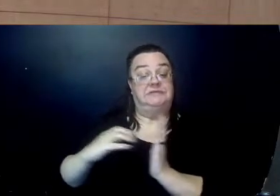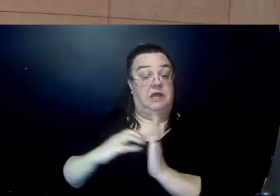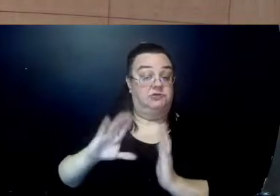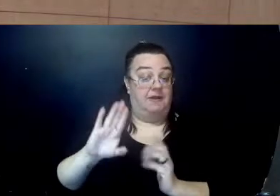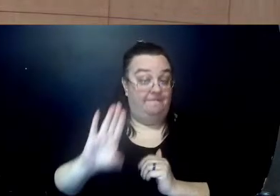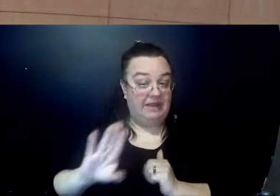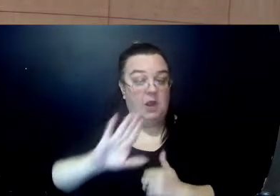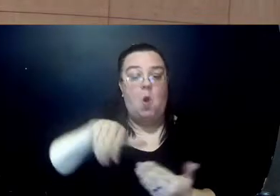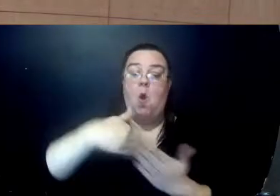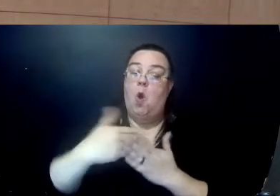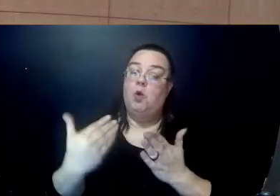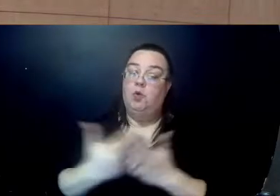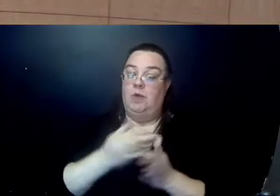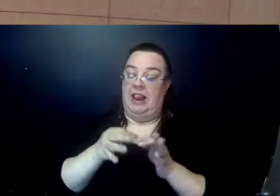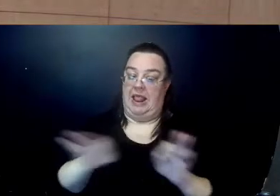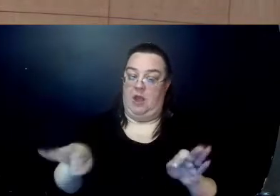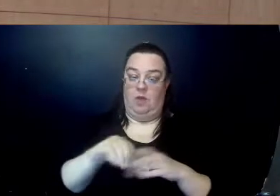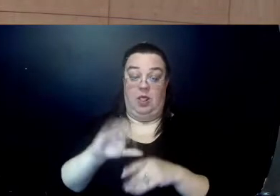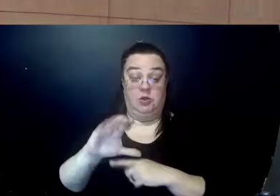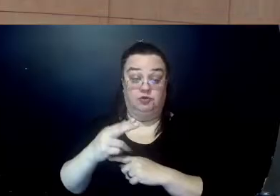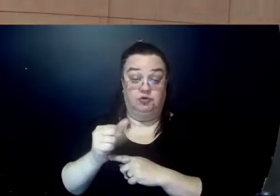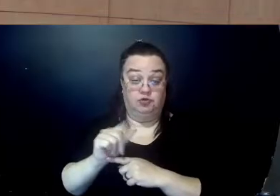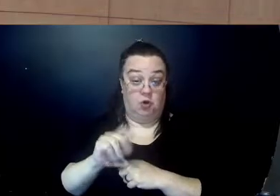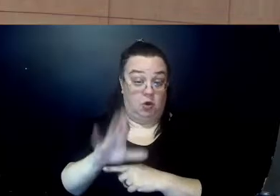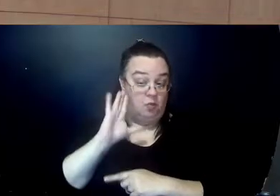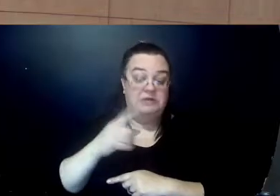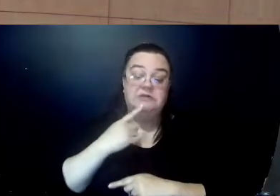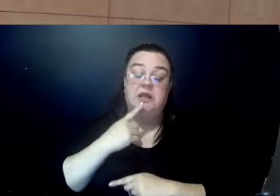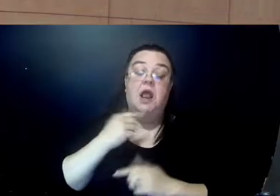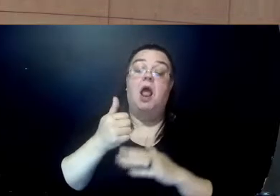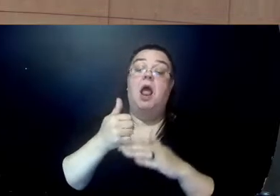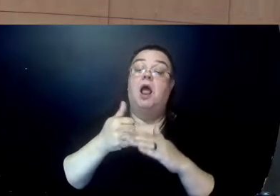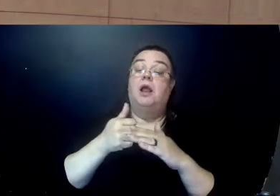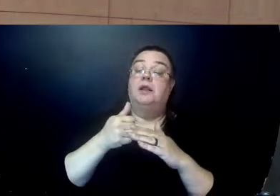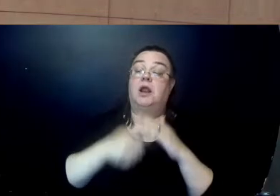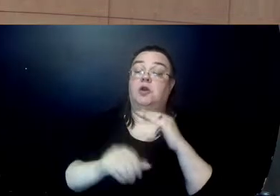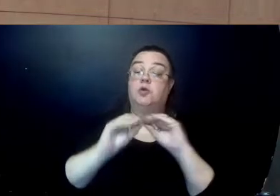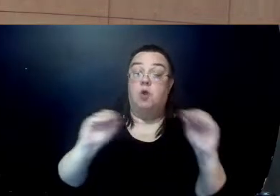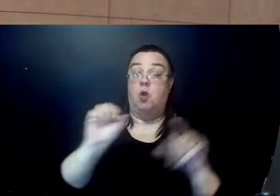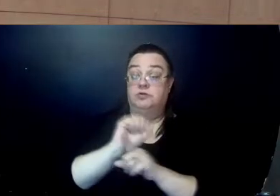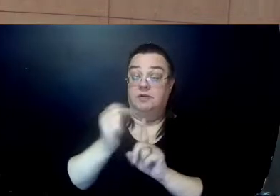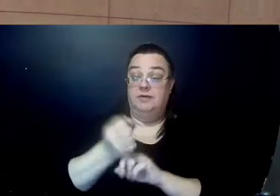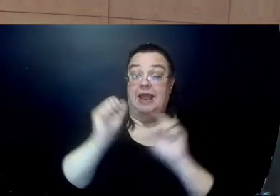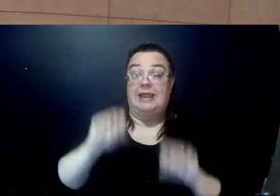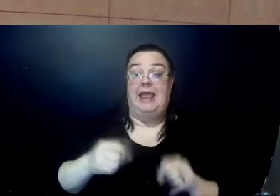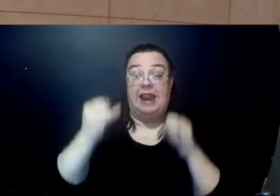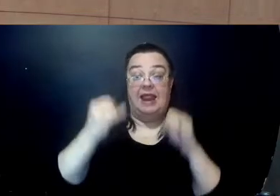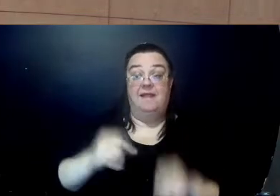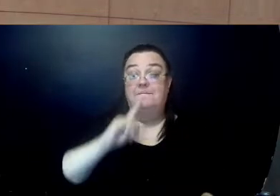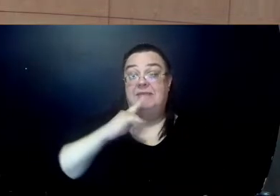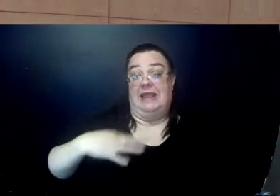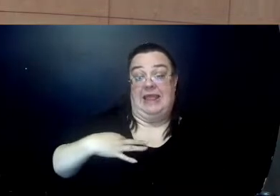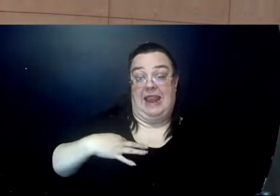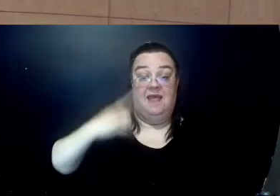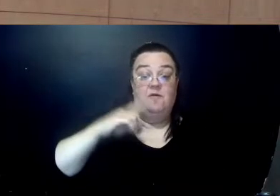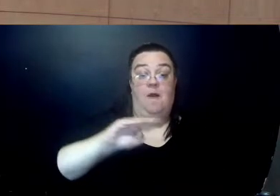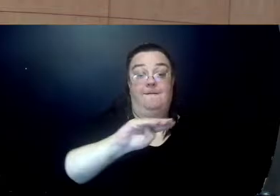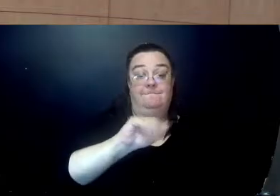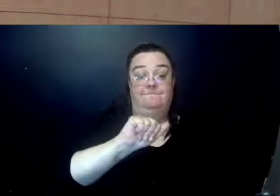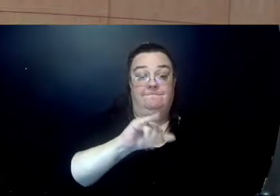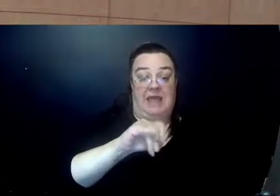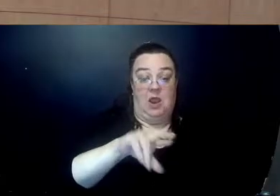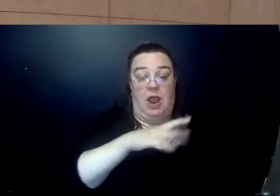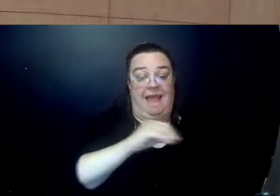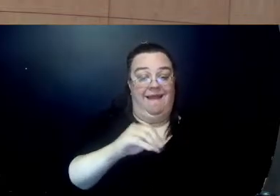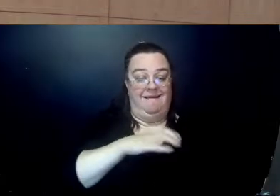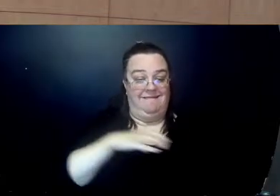all new language in the charter would read, under no circumstances may an individual be a candidate for mayor and council member in the